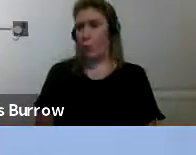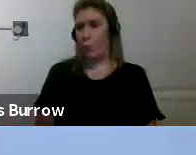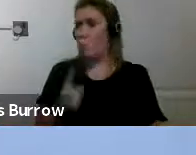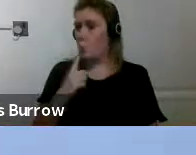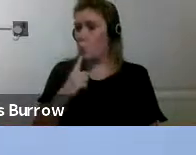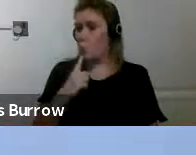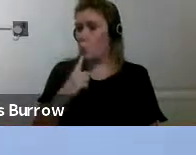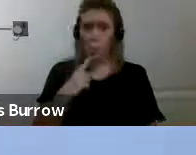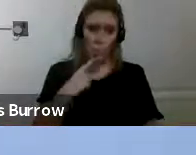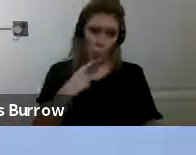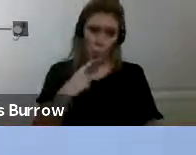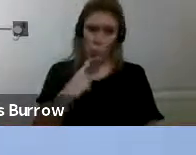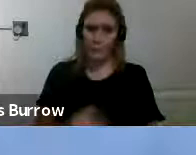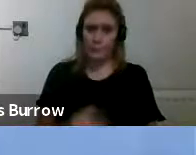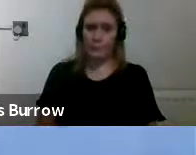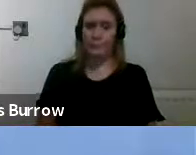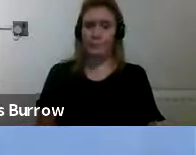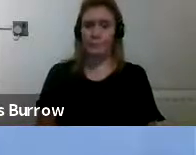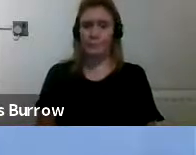Ooh.